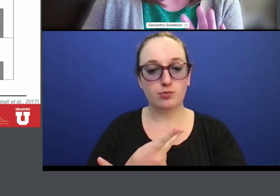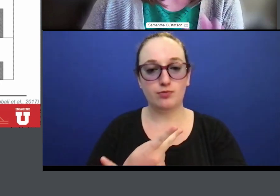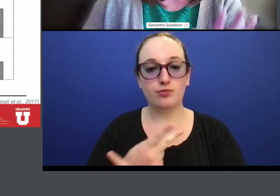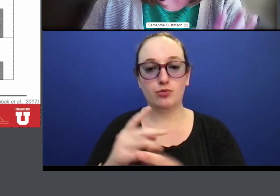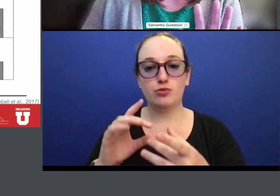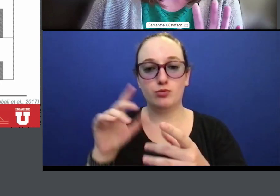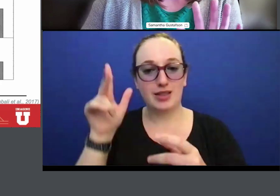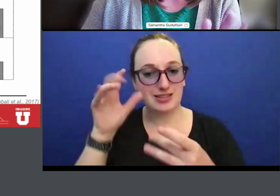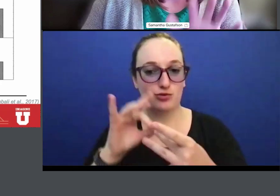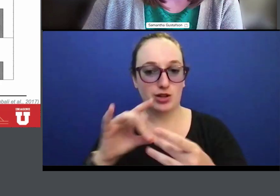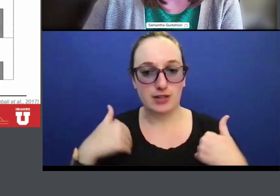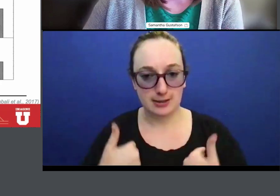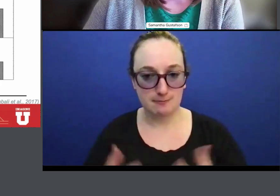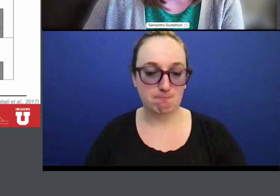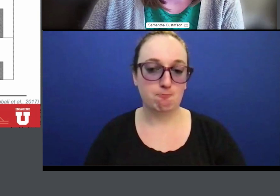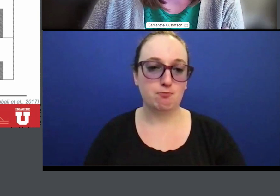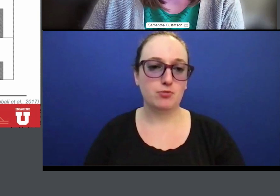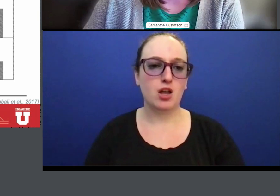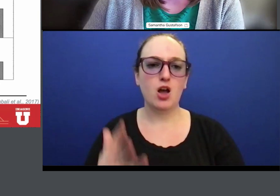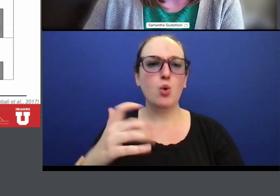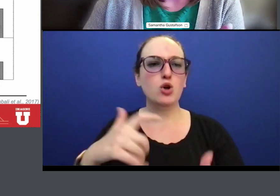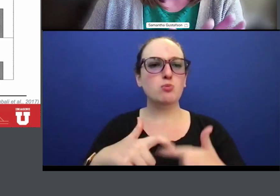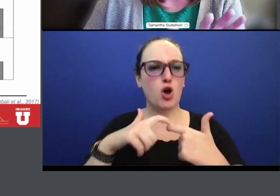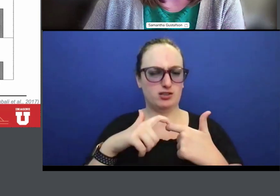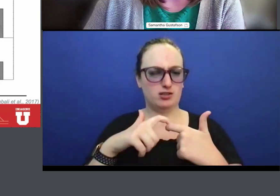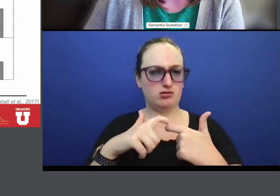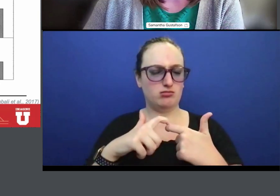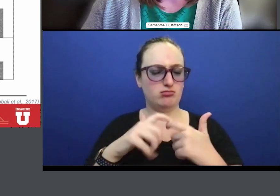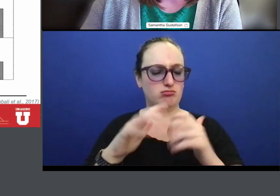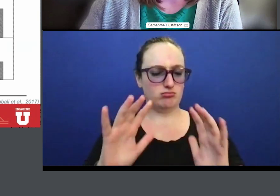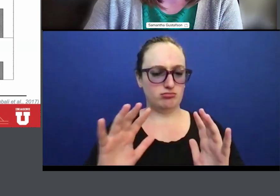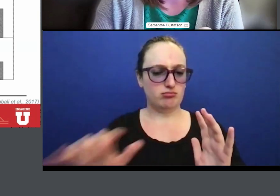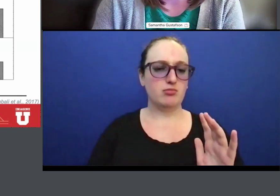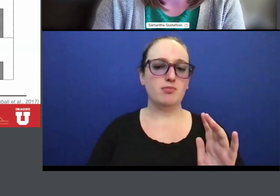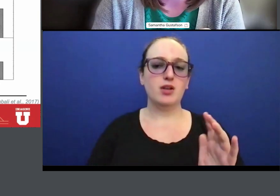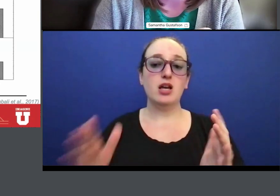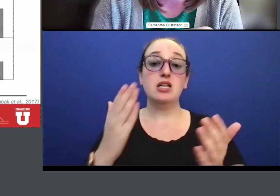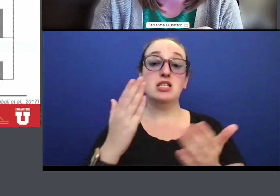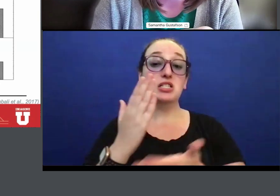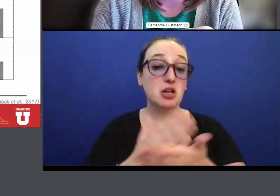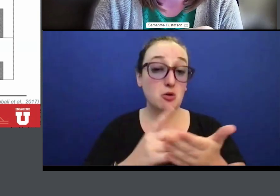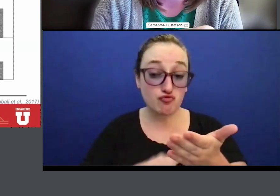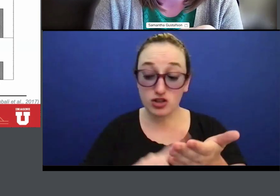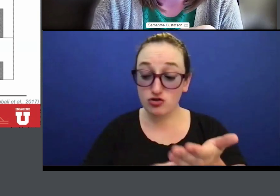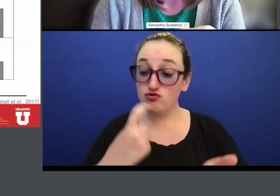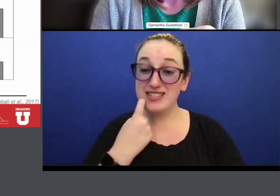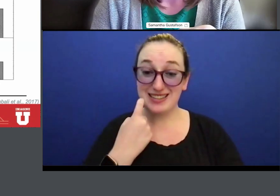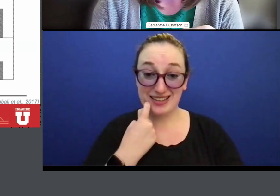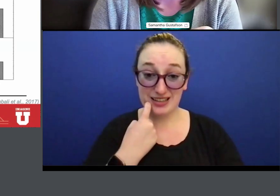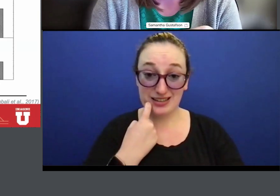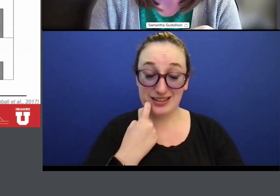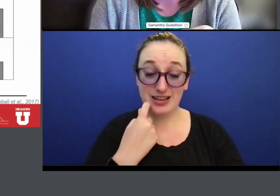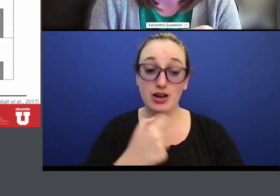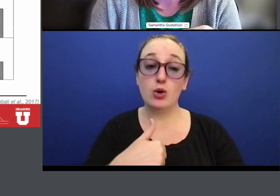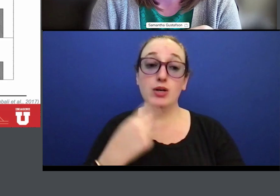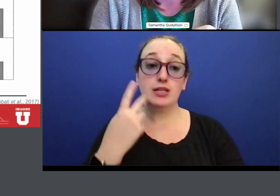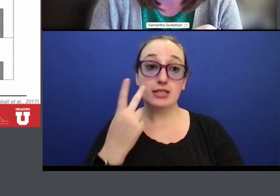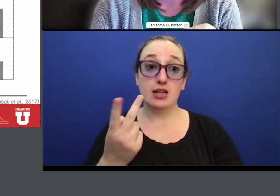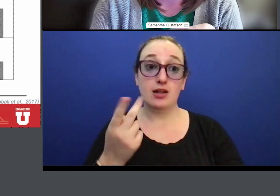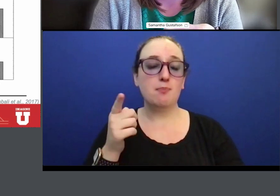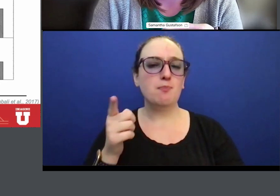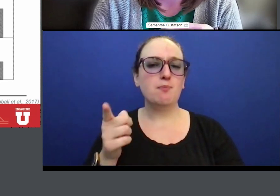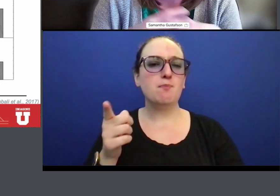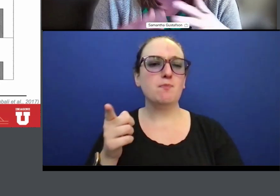And I want to pause here because there has been some research that's been coming out lately that shows that this is